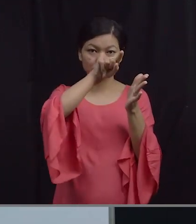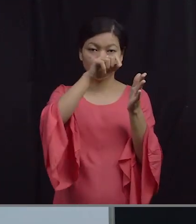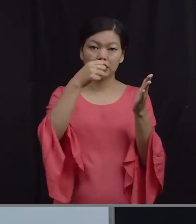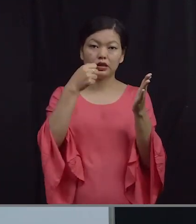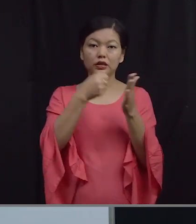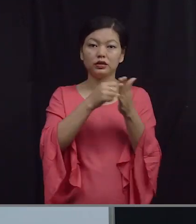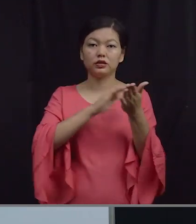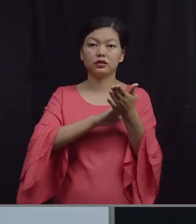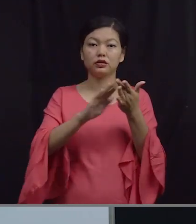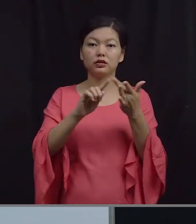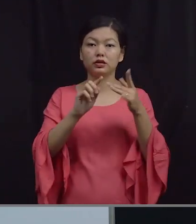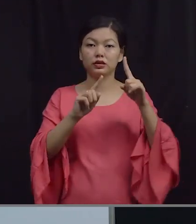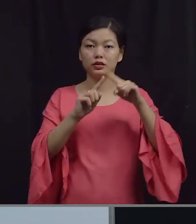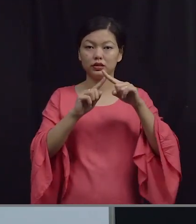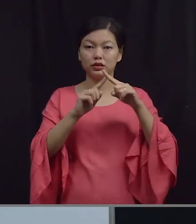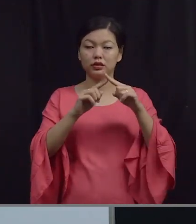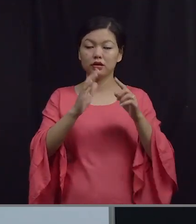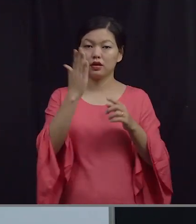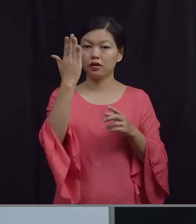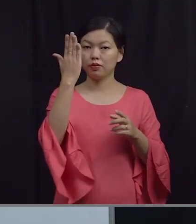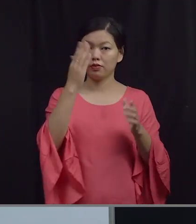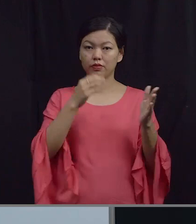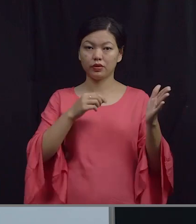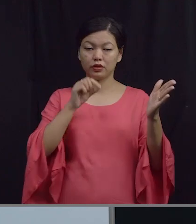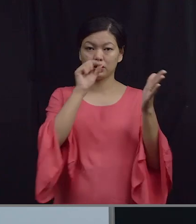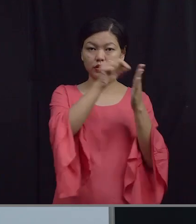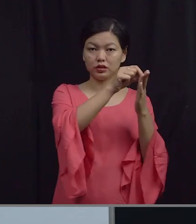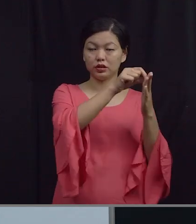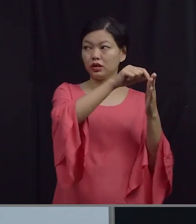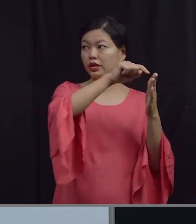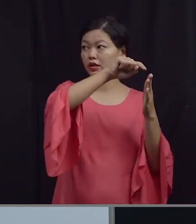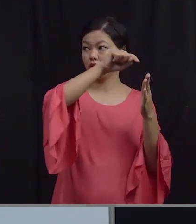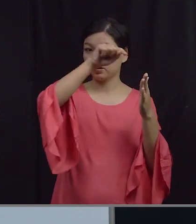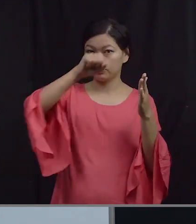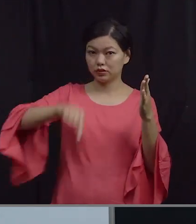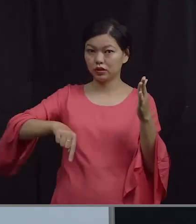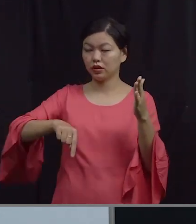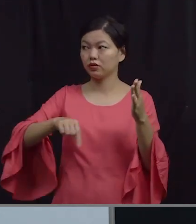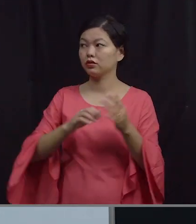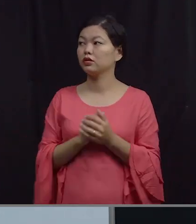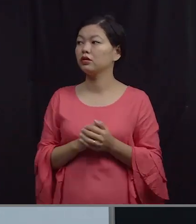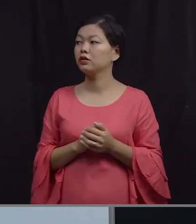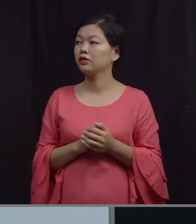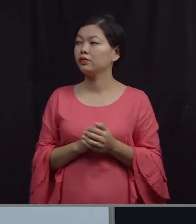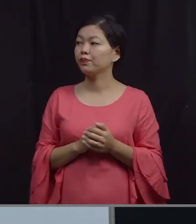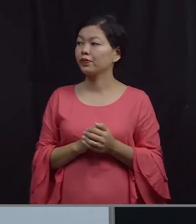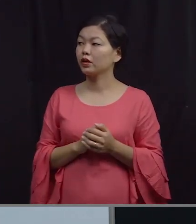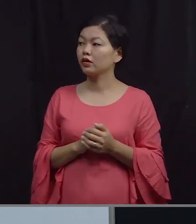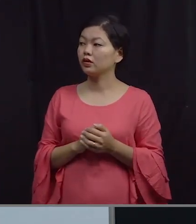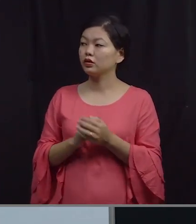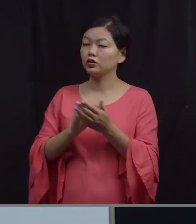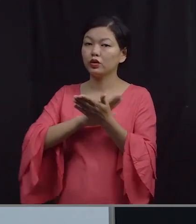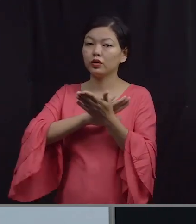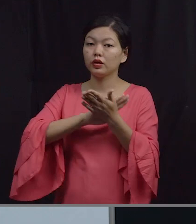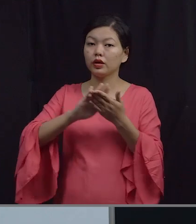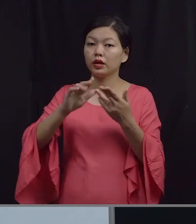now you see, so this is the image for the object O formed by what? Lens A. And now since this I1